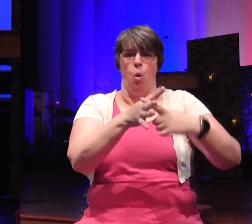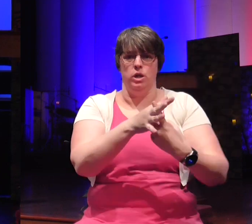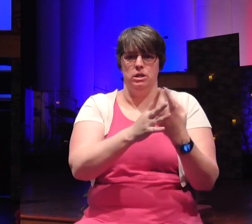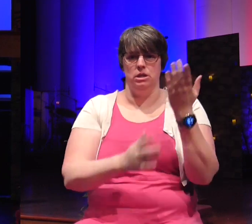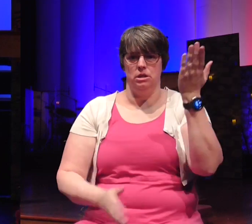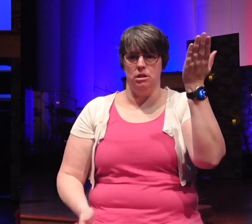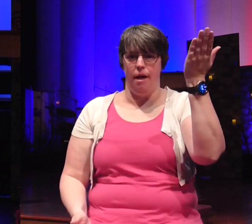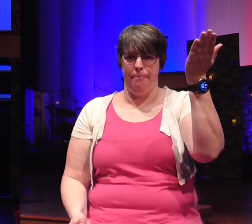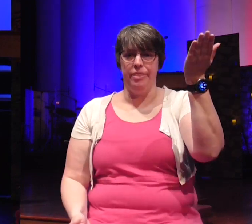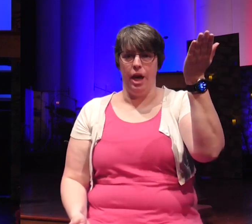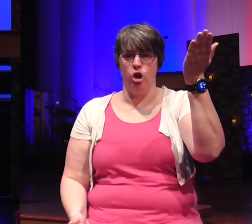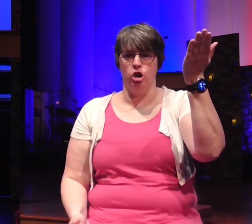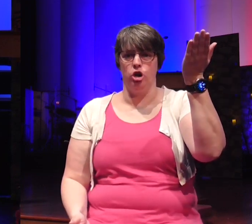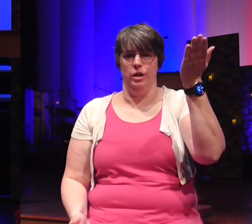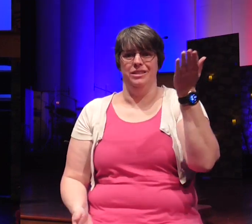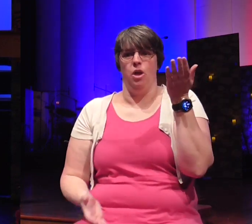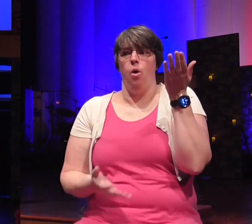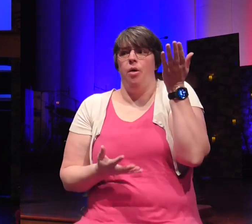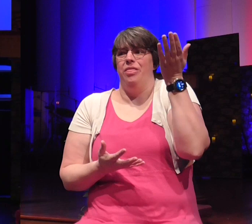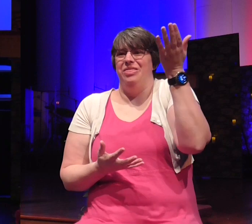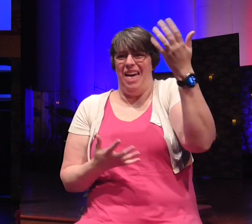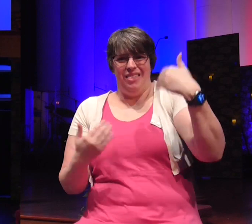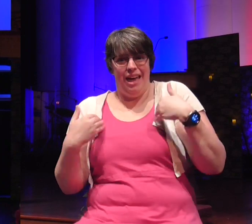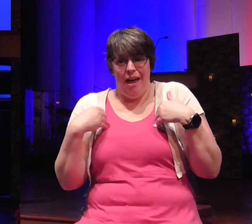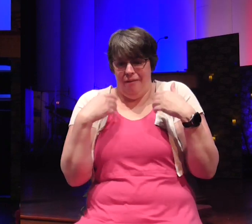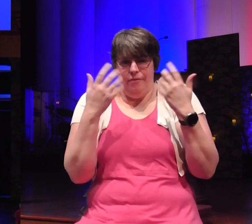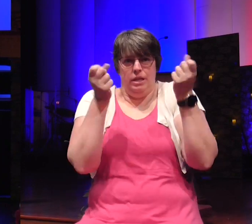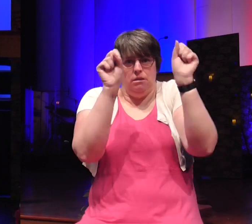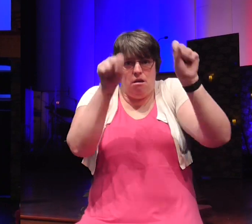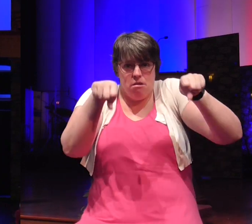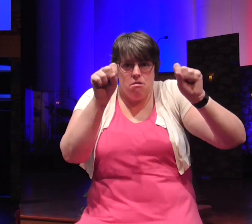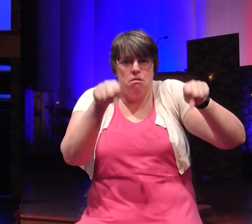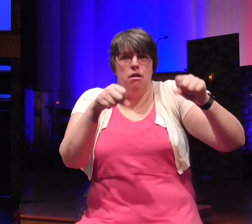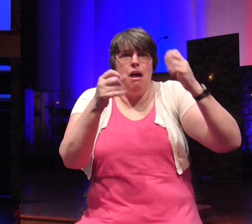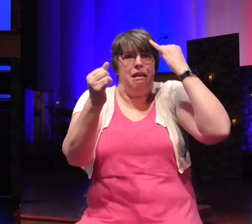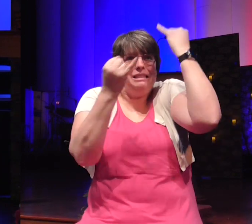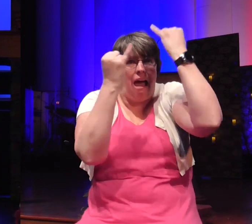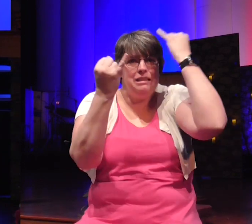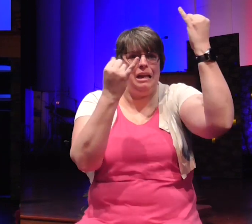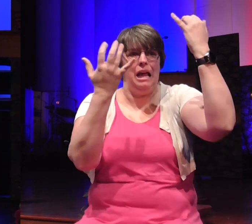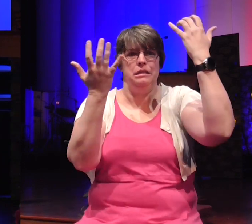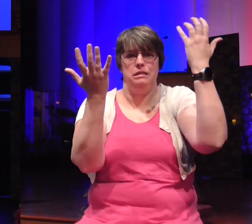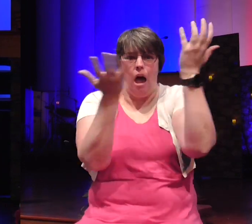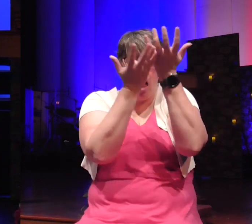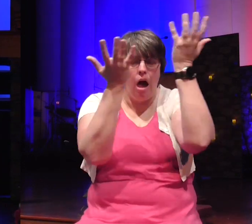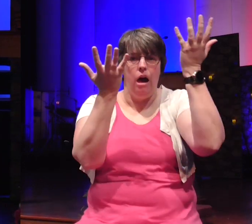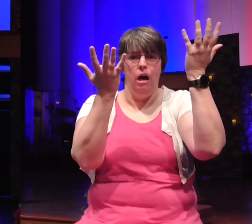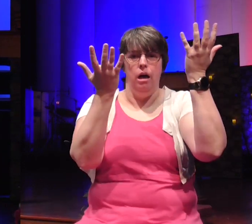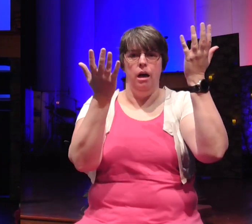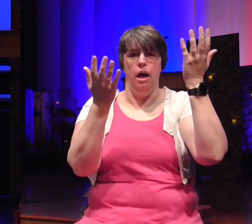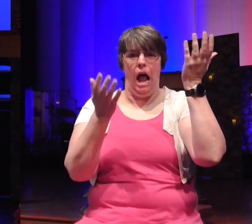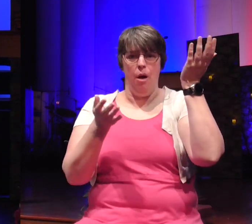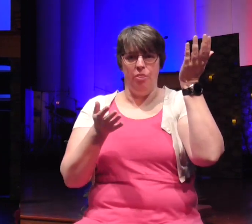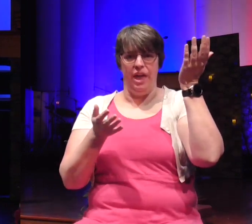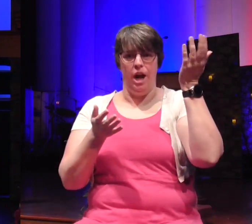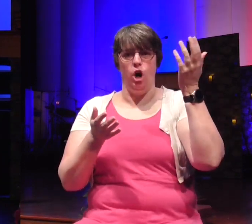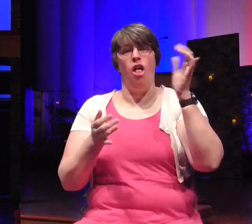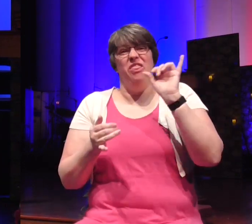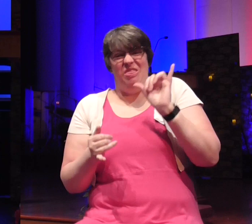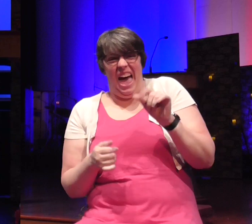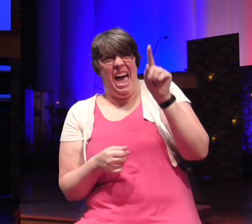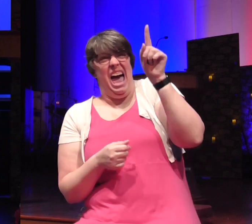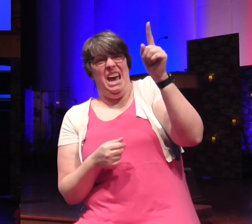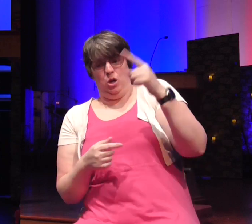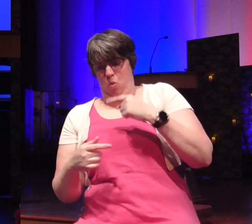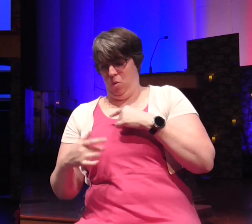also permeable to the great ideas and the energies and the capacities of God itself. This is where, when we go to an open